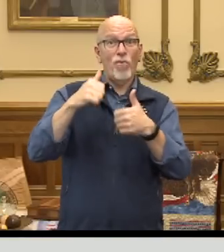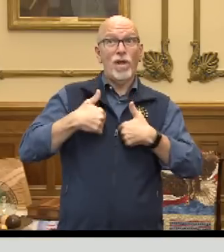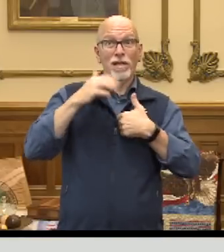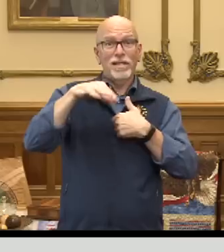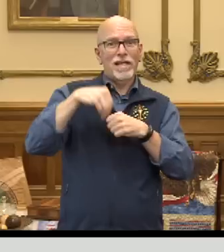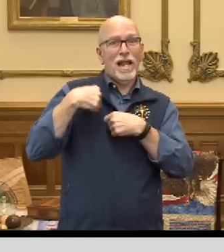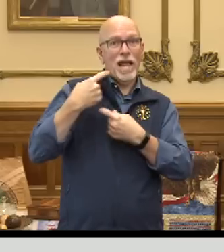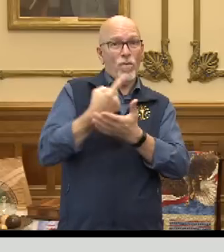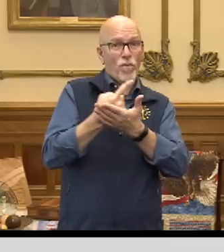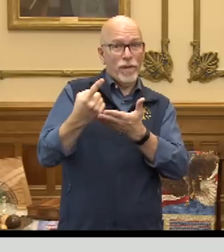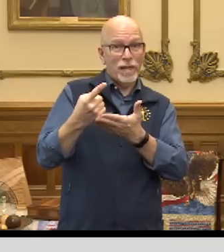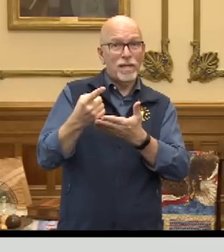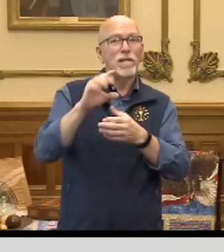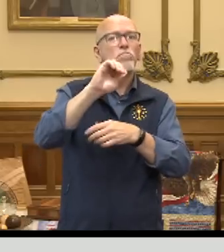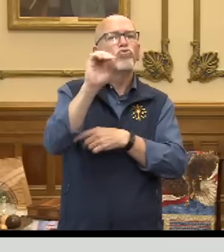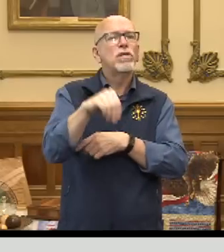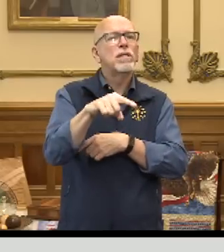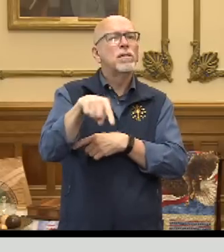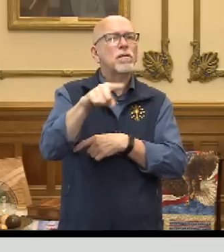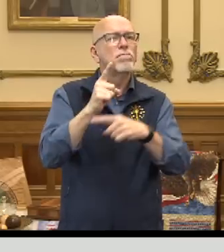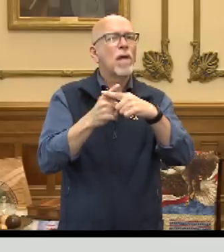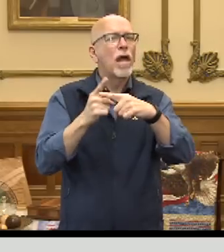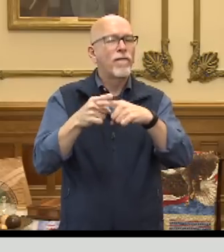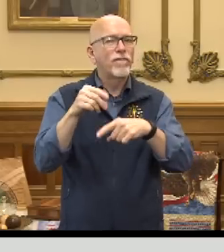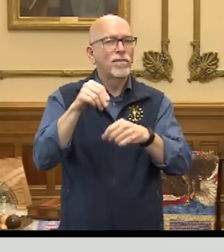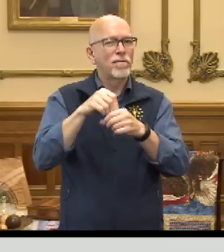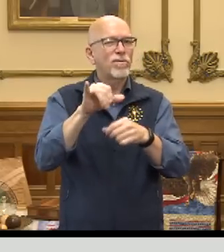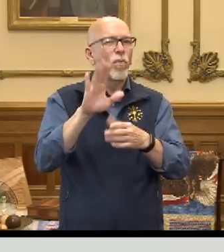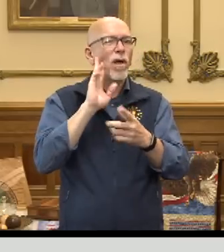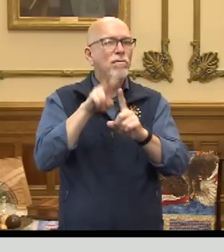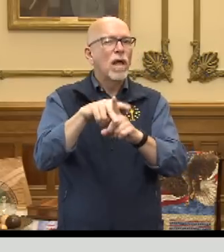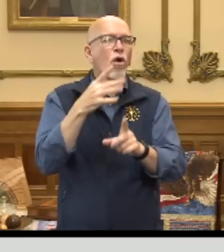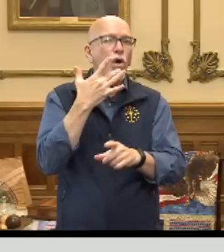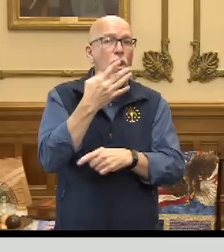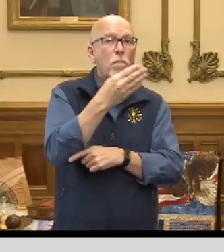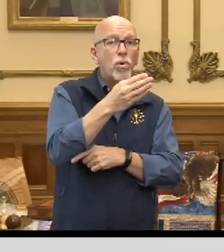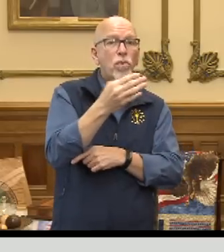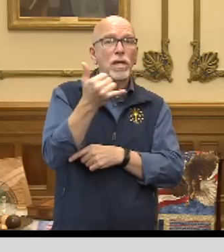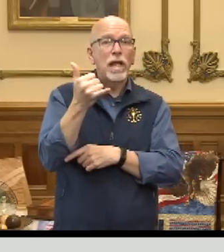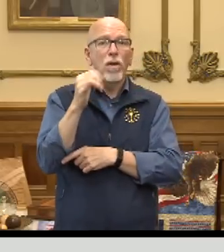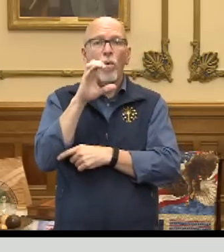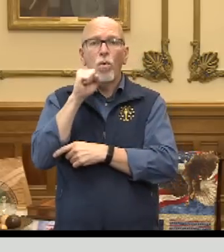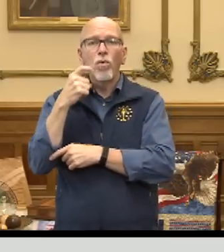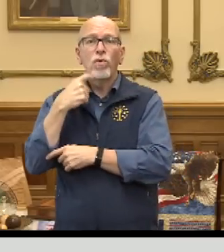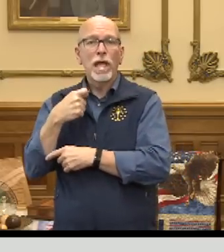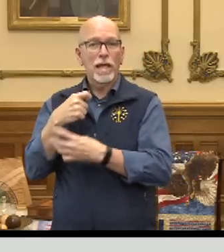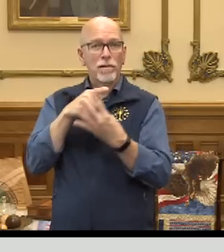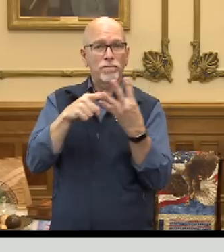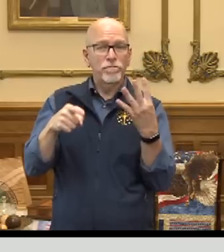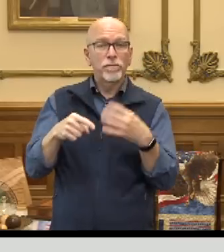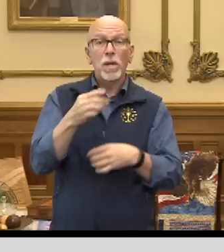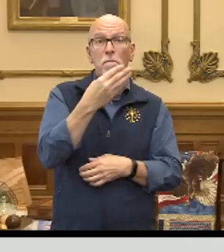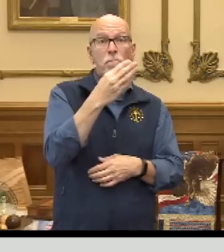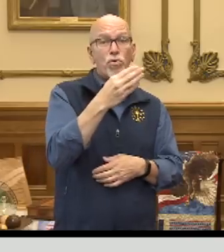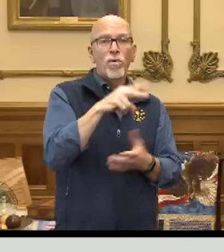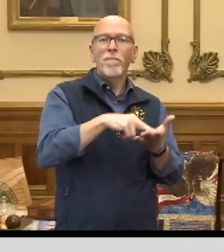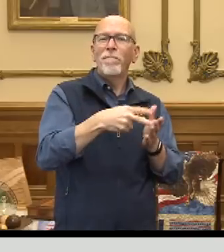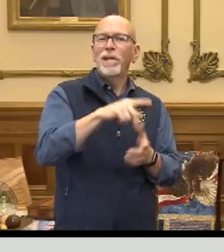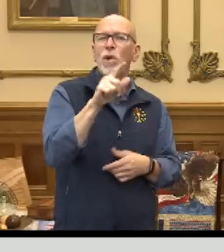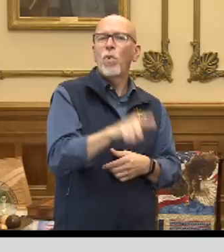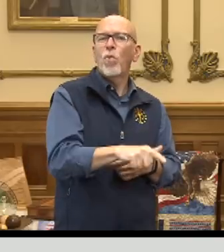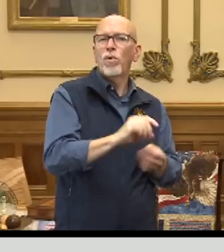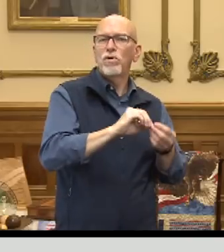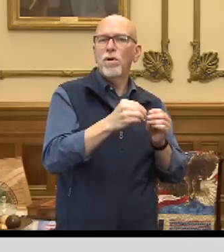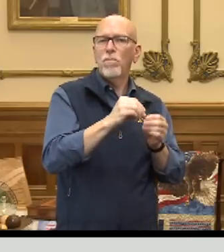last week and the percent positivity, then assigns a color: blue, yellow, orange, or red. Blue has the lowest incidence